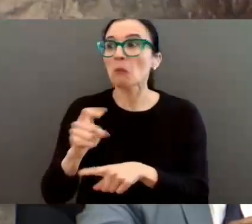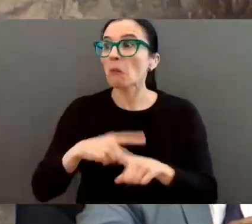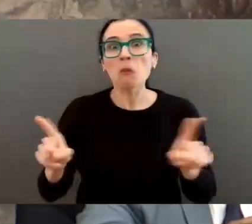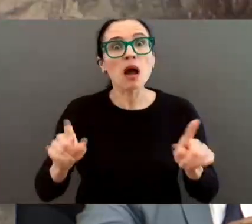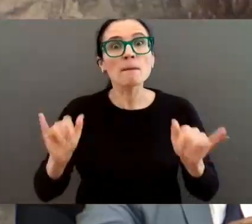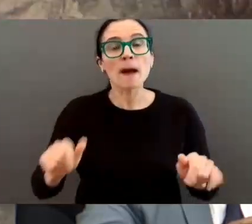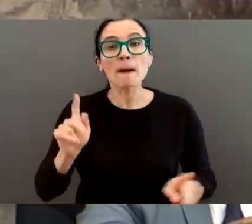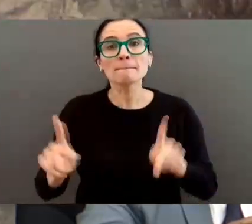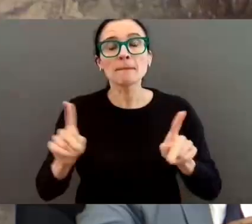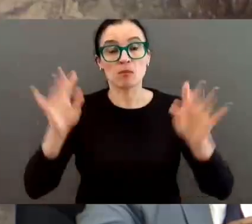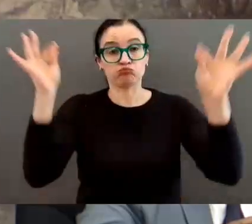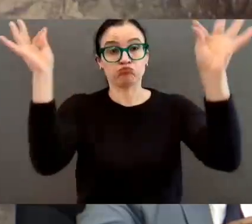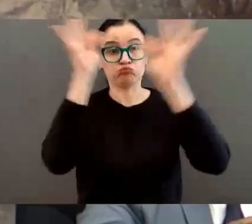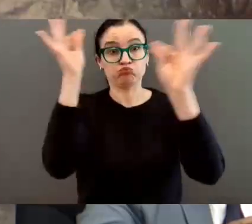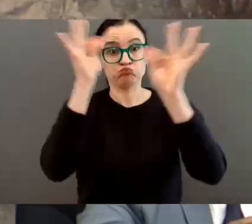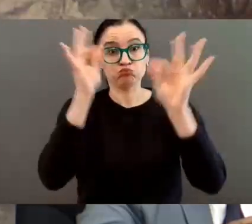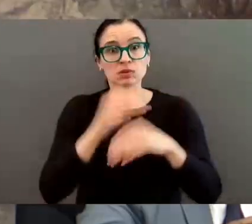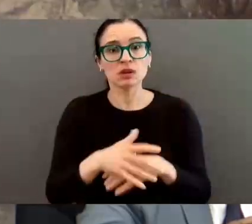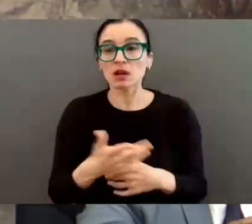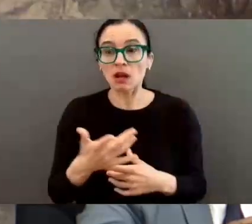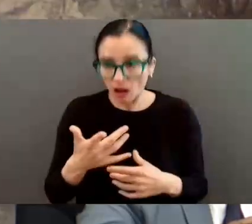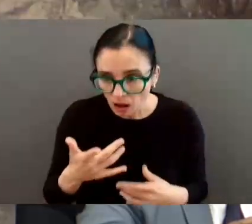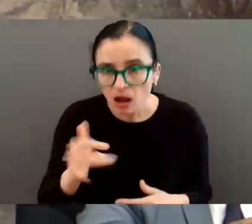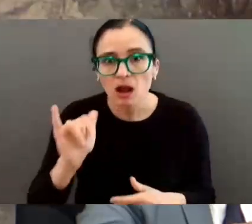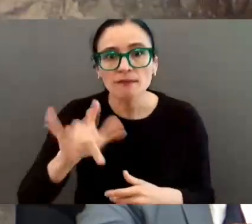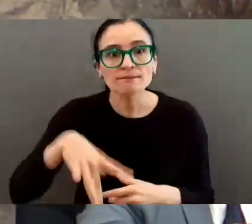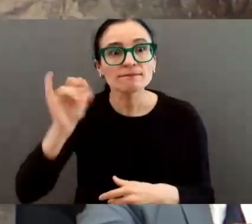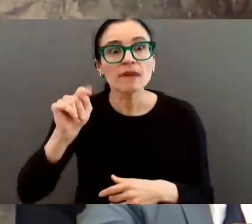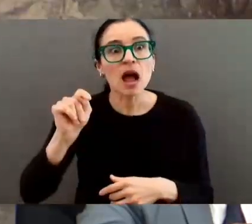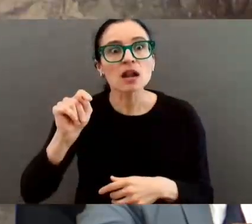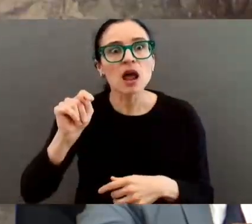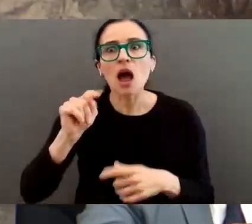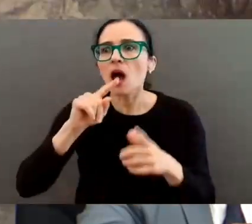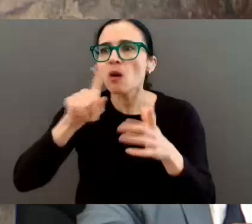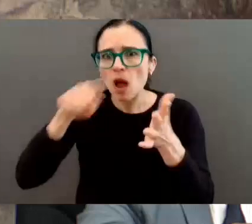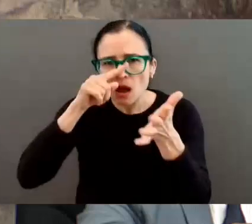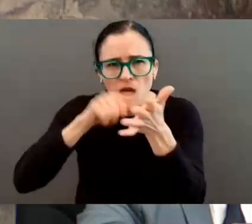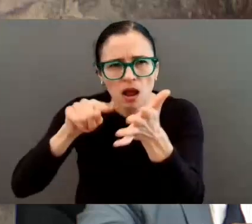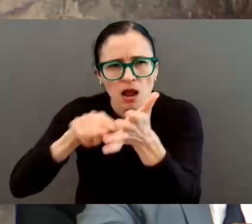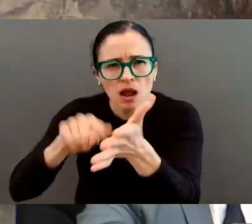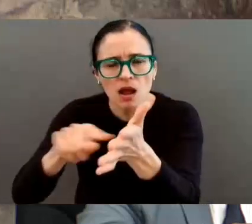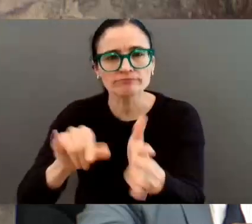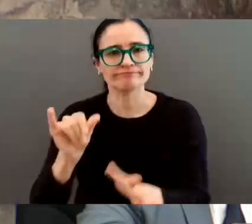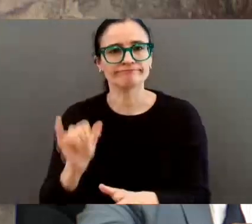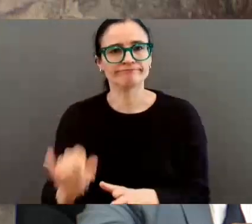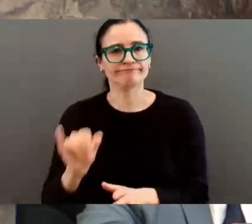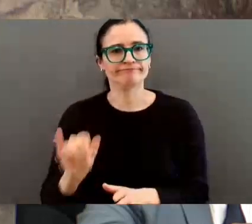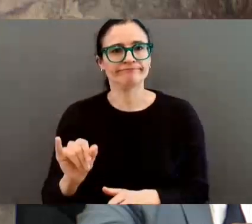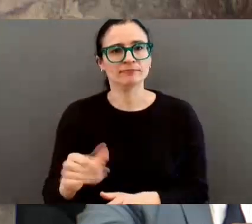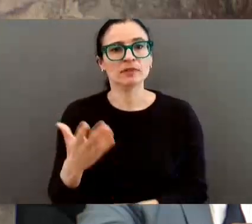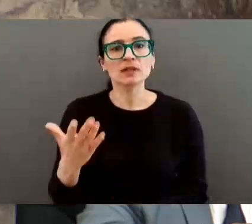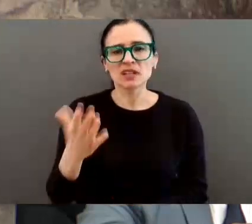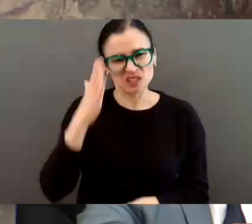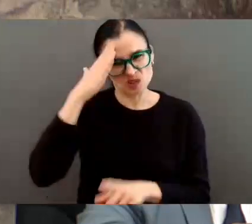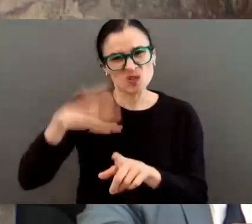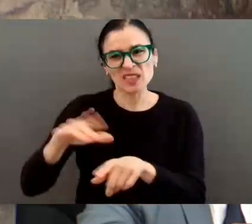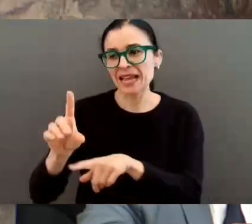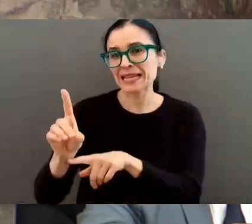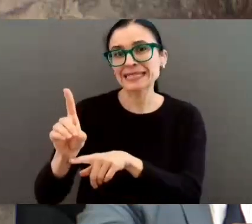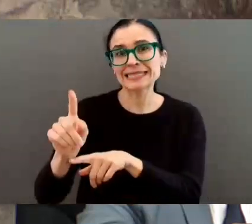digging. Given that the downtown east side is a vulnerable population, can the Premier tell